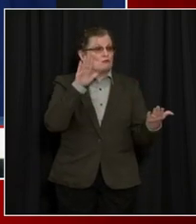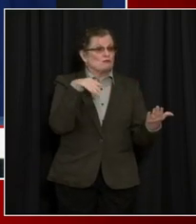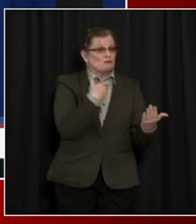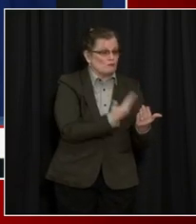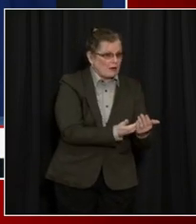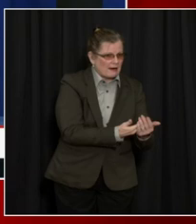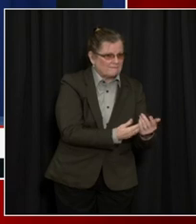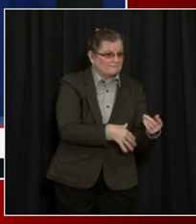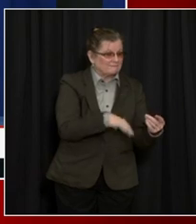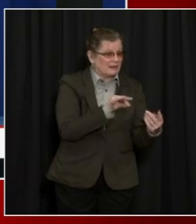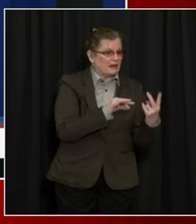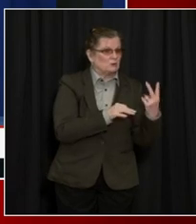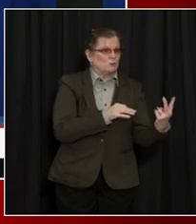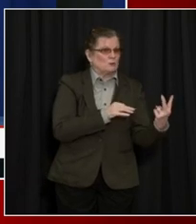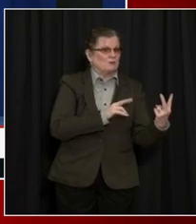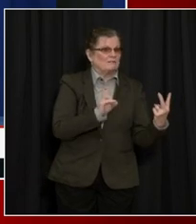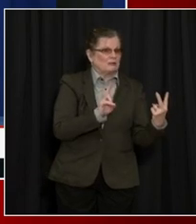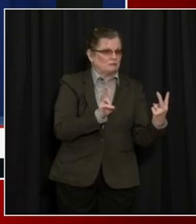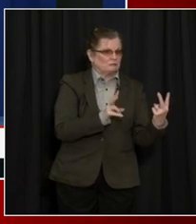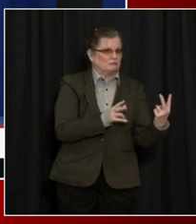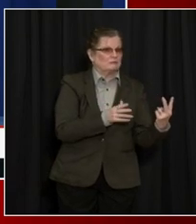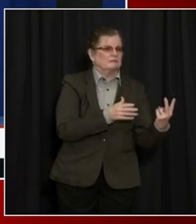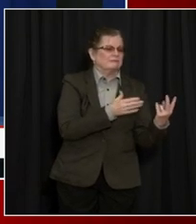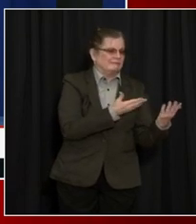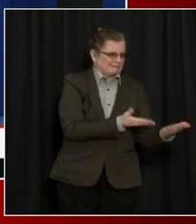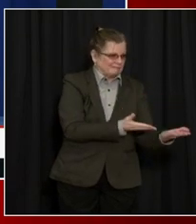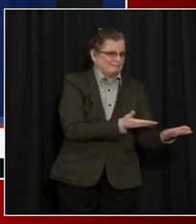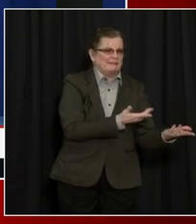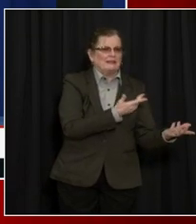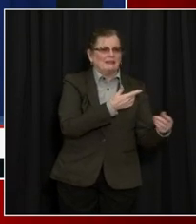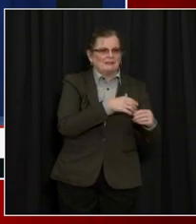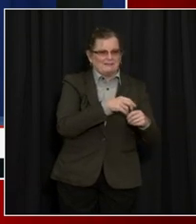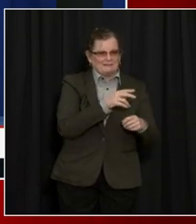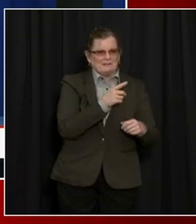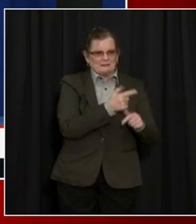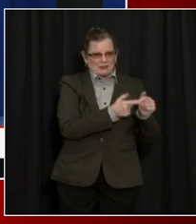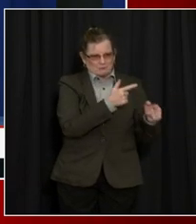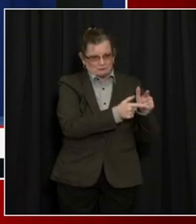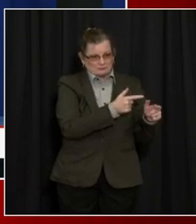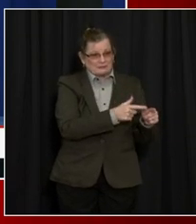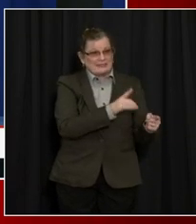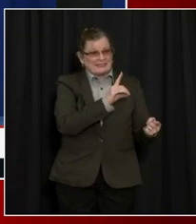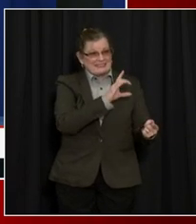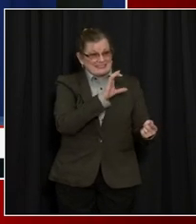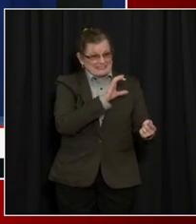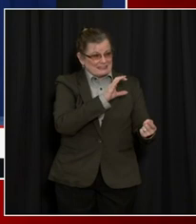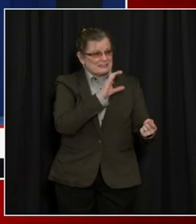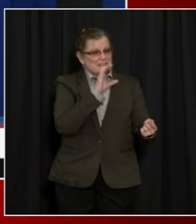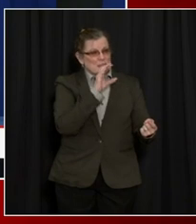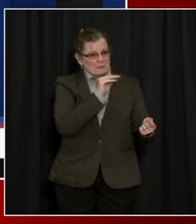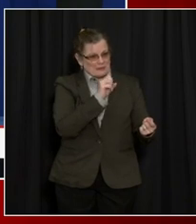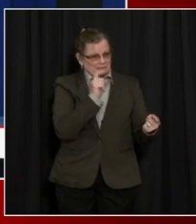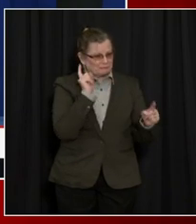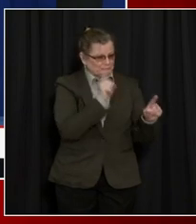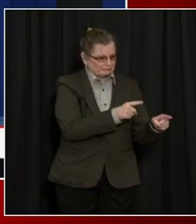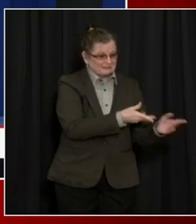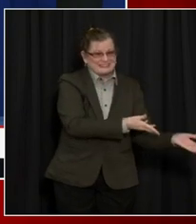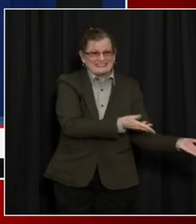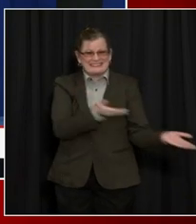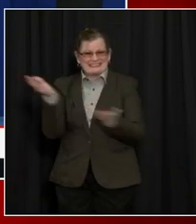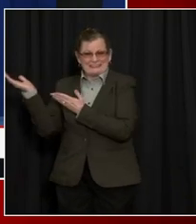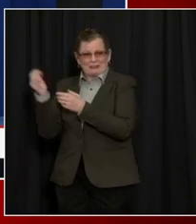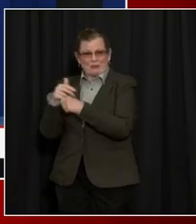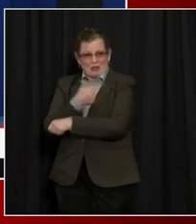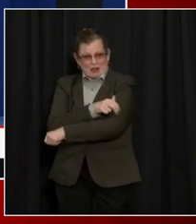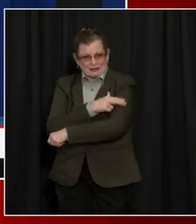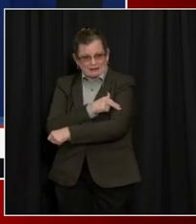multiple gunshot wounds. D.C. Fire and EMS transported the first victim to a local hospital where he was pronounced by medical